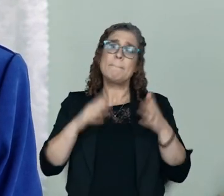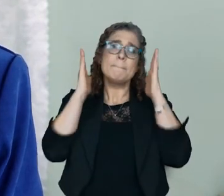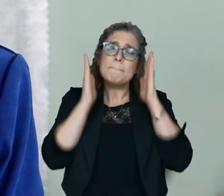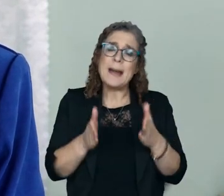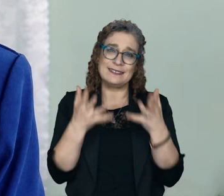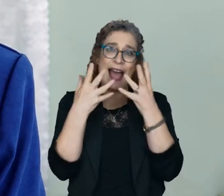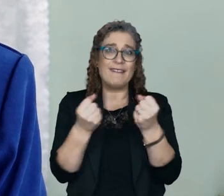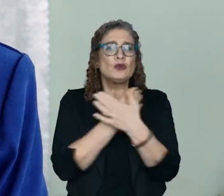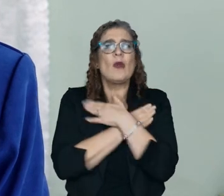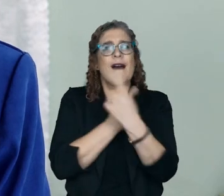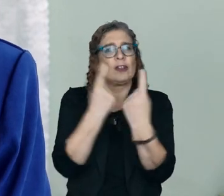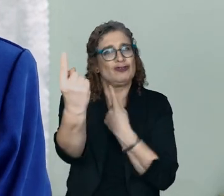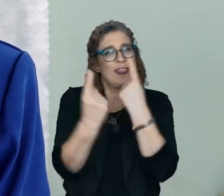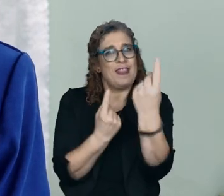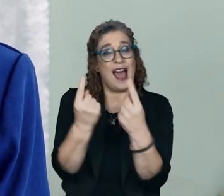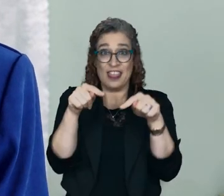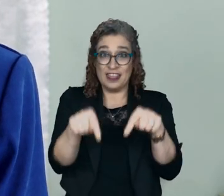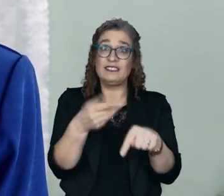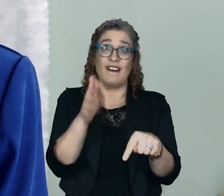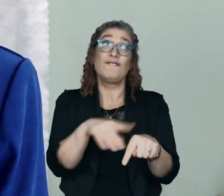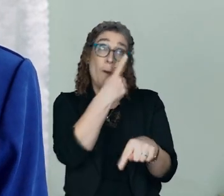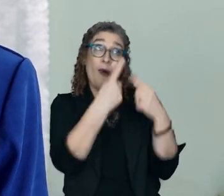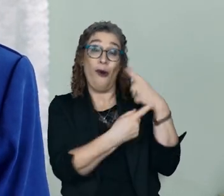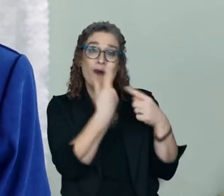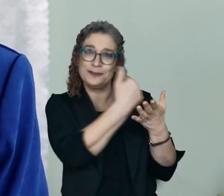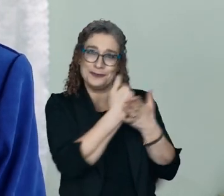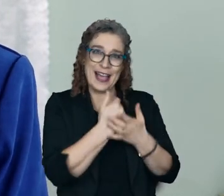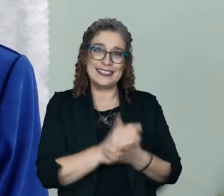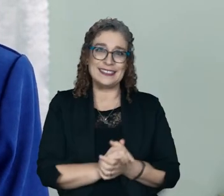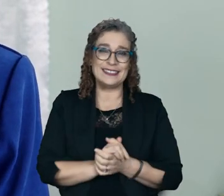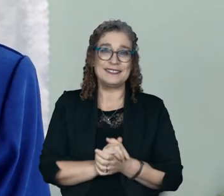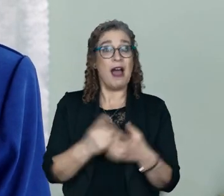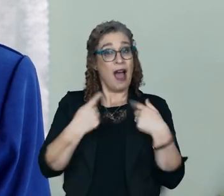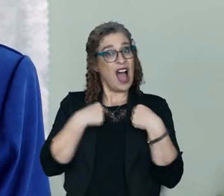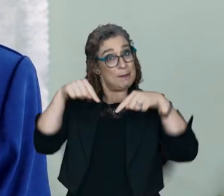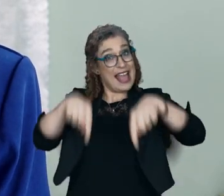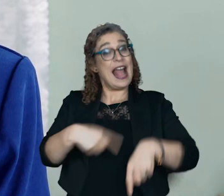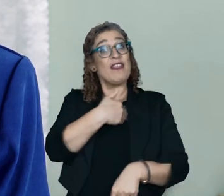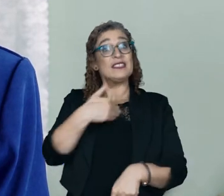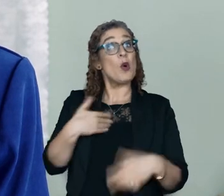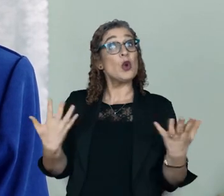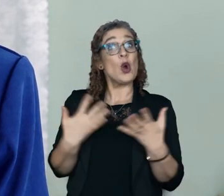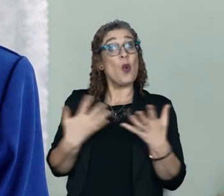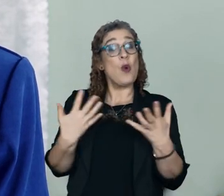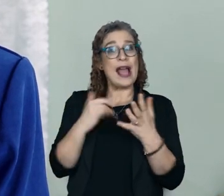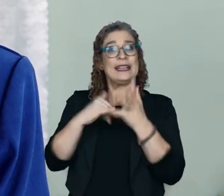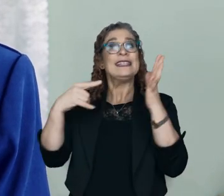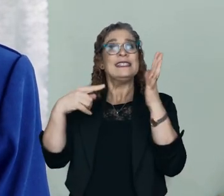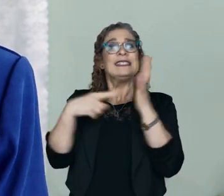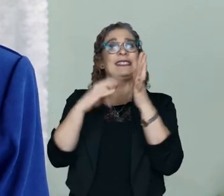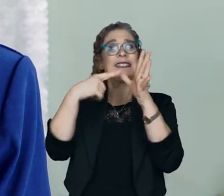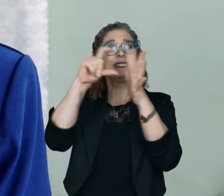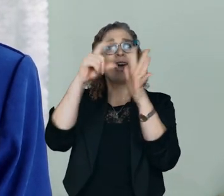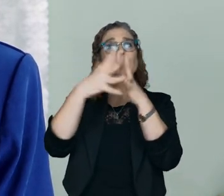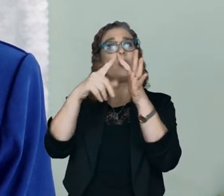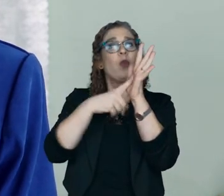for another. This morning, I am here at St. Sidwell's Church in Guyana, and